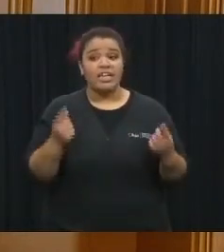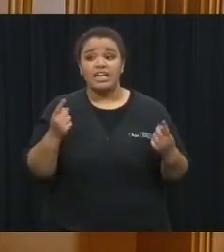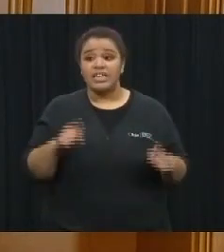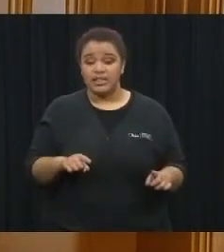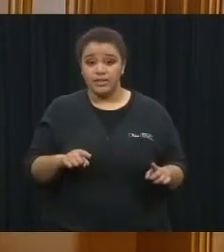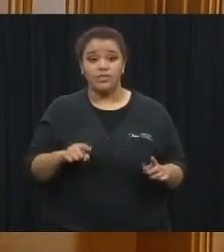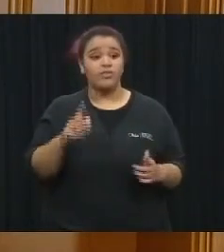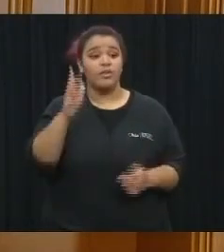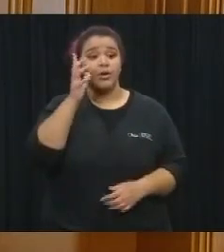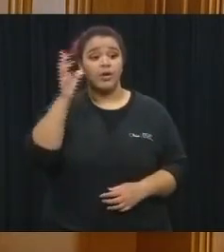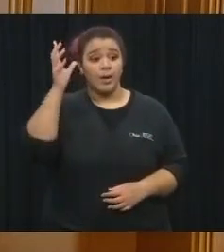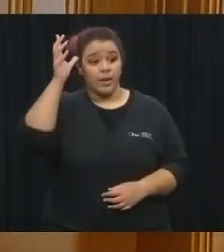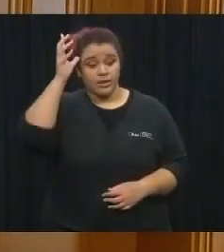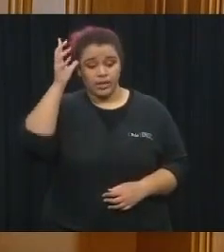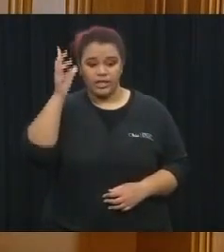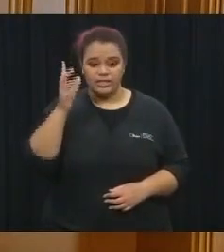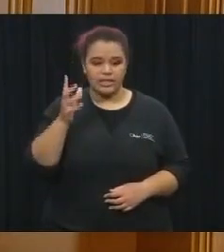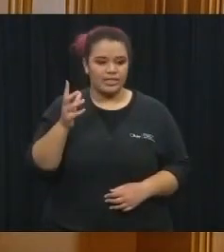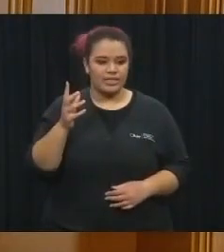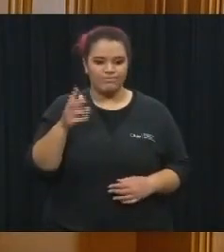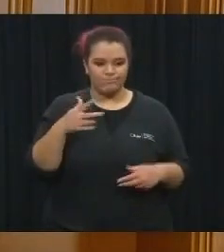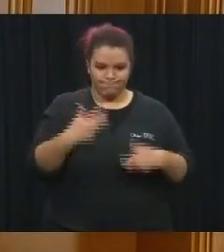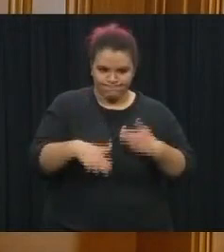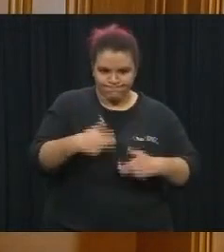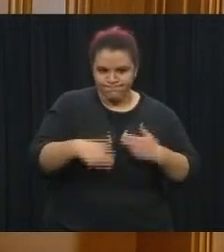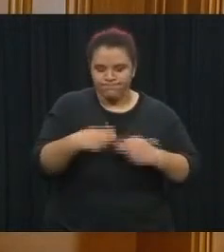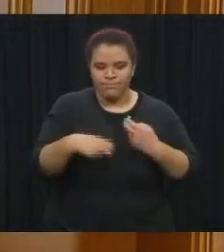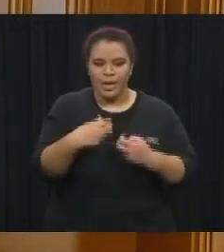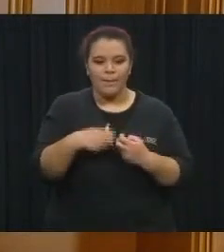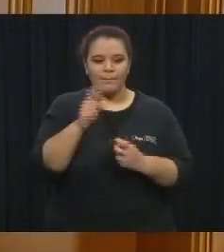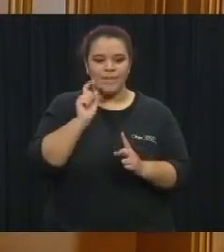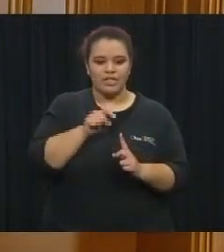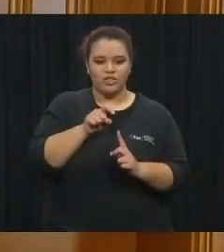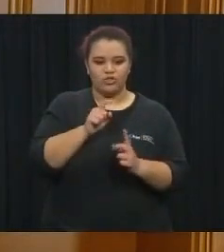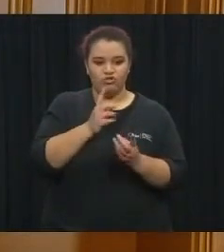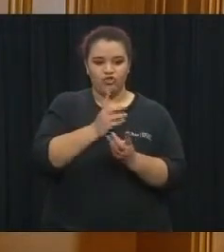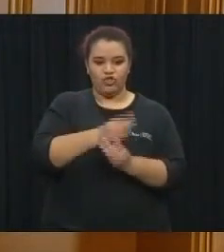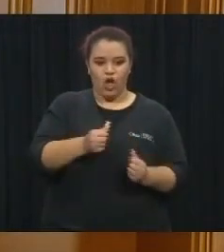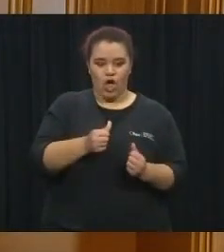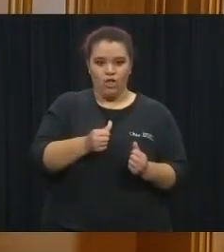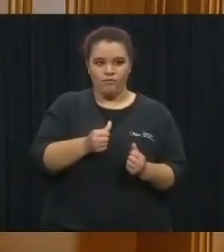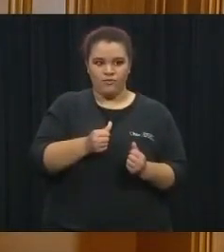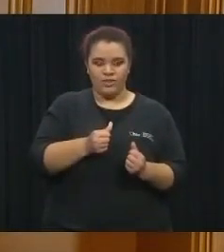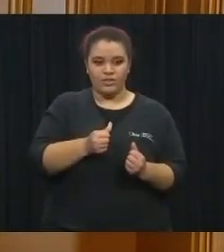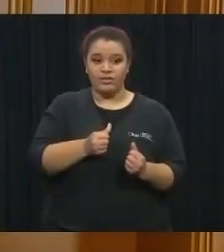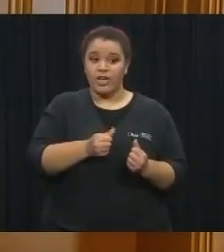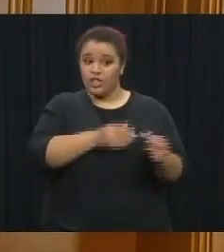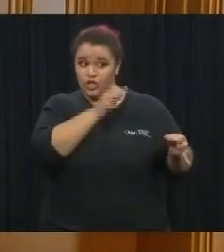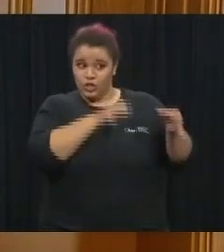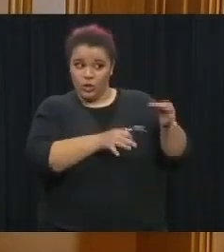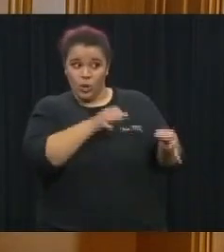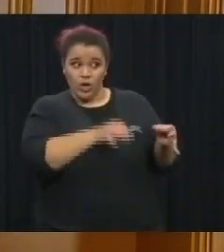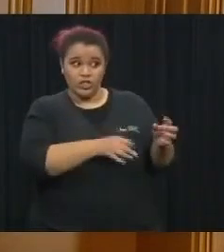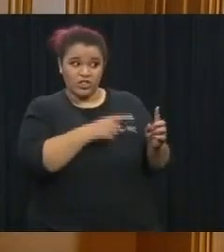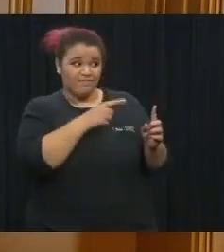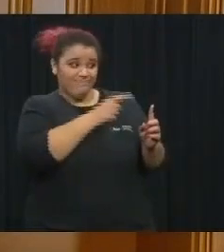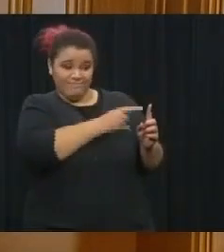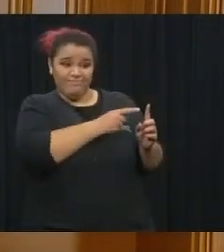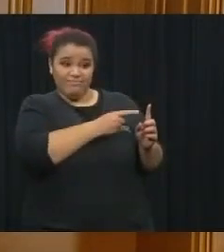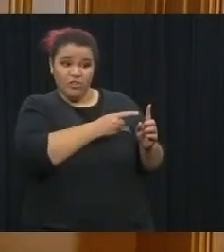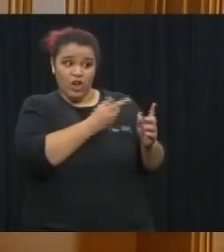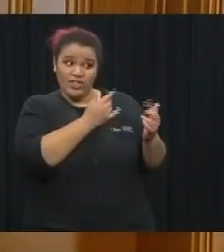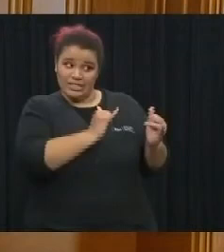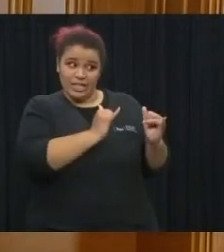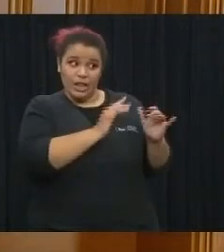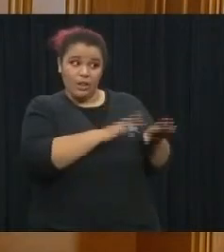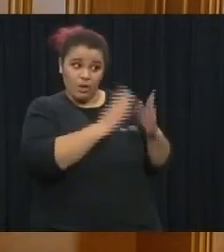resolved, obviously the courts still function, although that would be up to the local court.